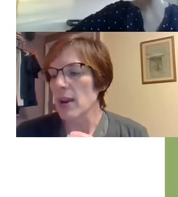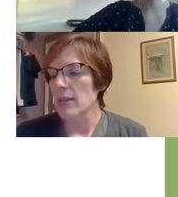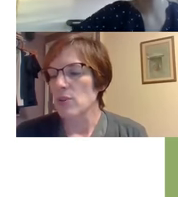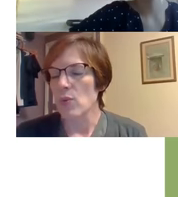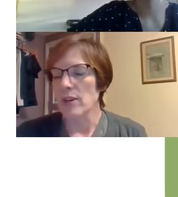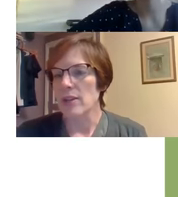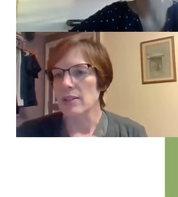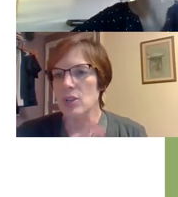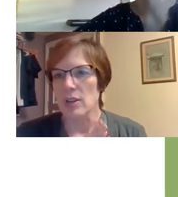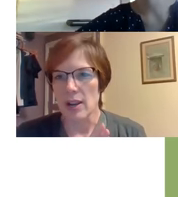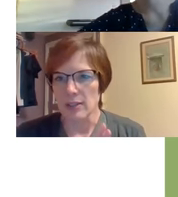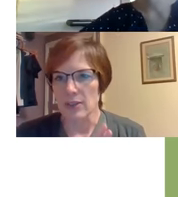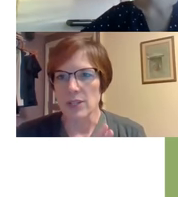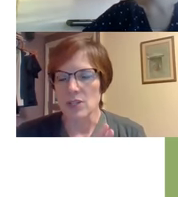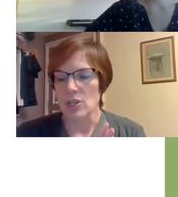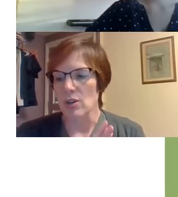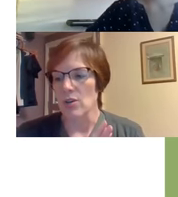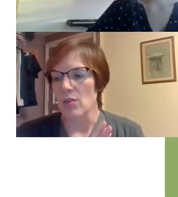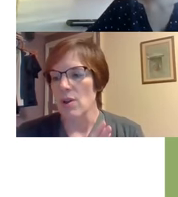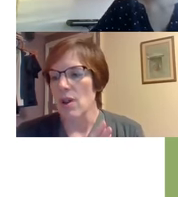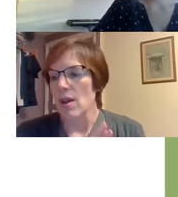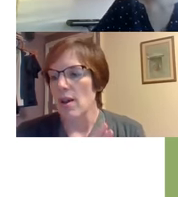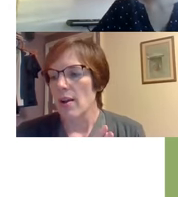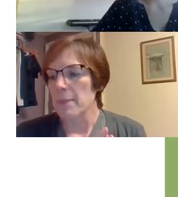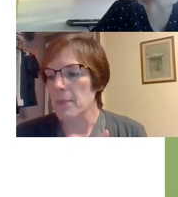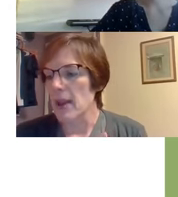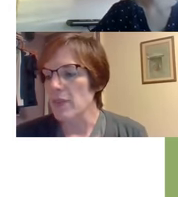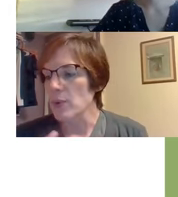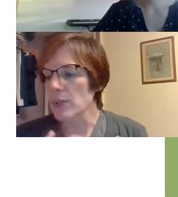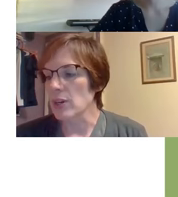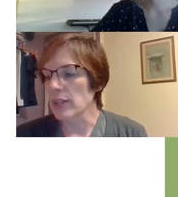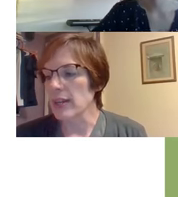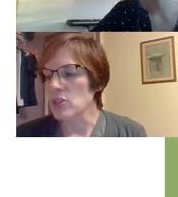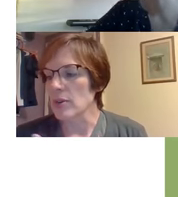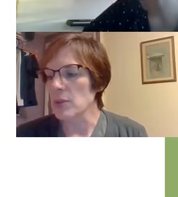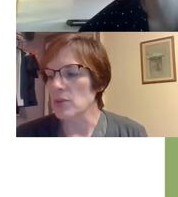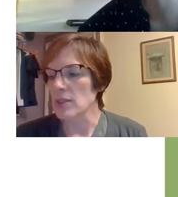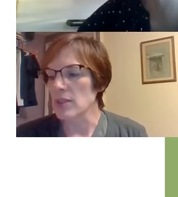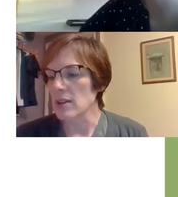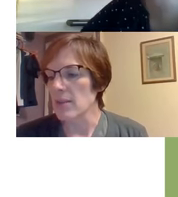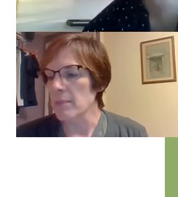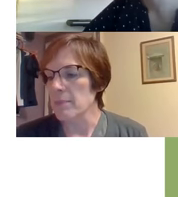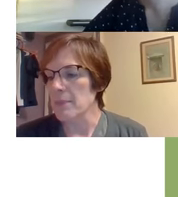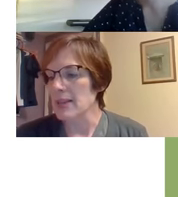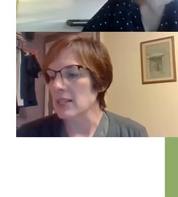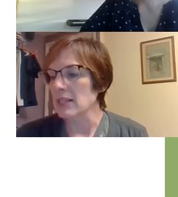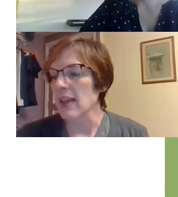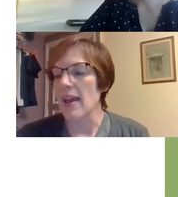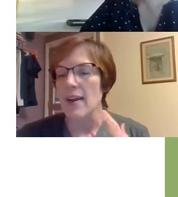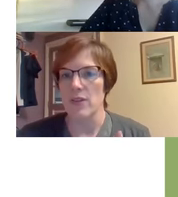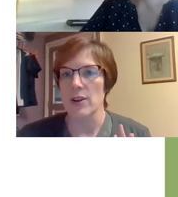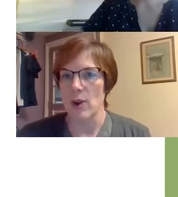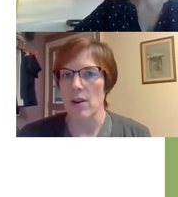your brain, your organs, your connective tissue, everywhere, your glands, your immune system,